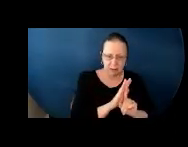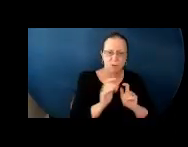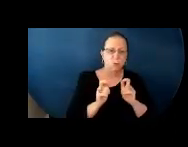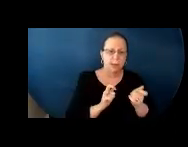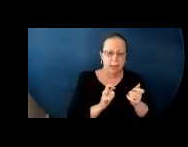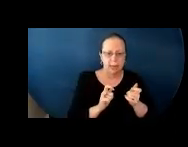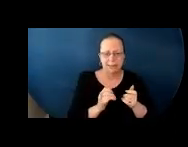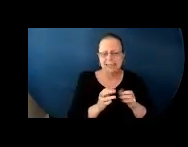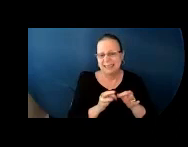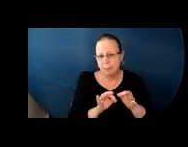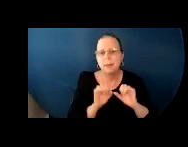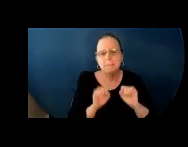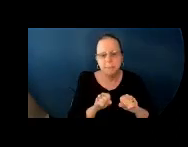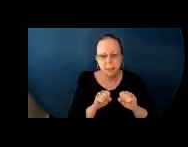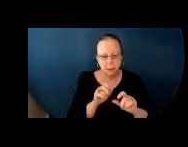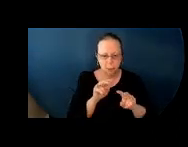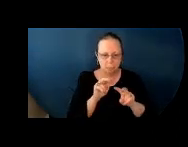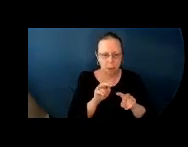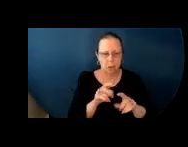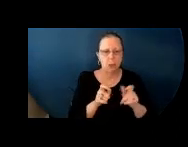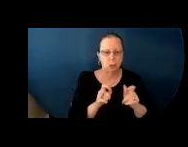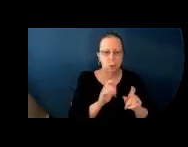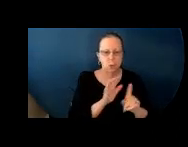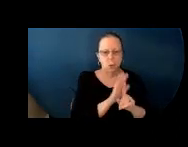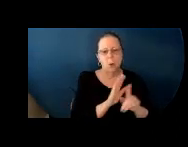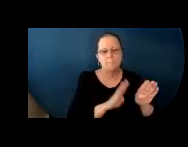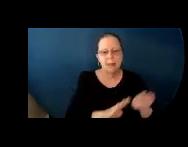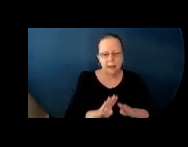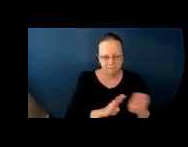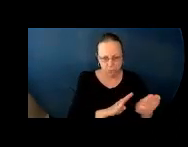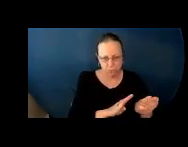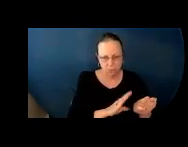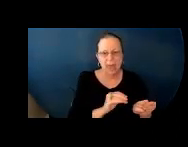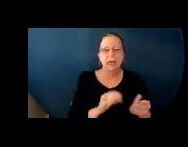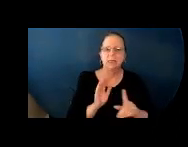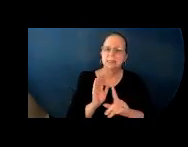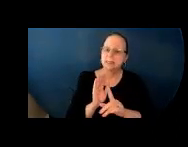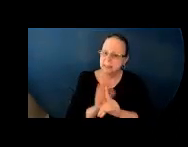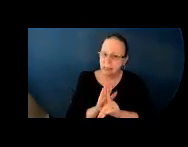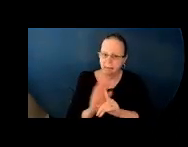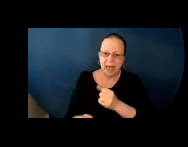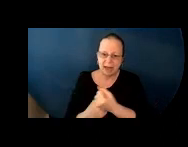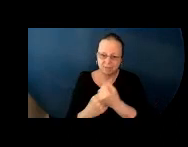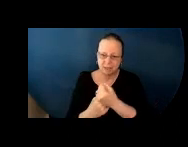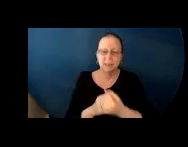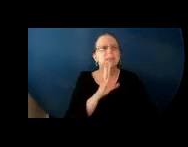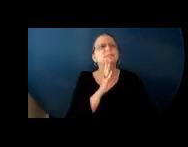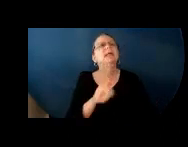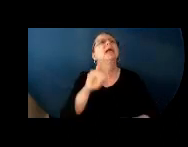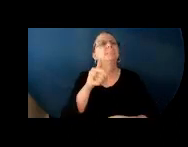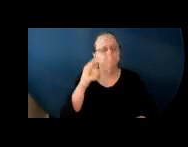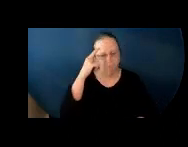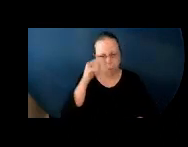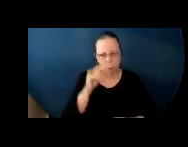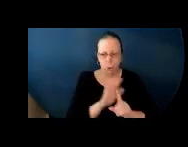simply, the ability to monitor and control your own behaviors, and self-advocacy, speaking up for yourself